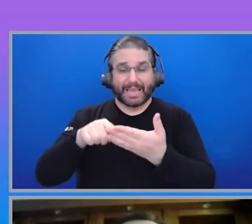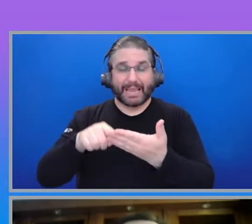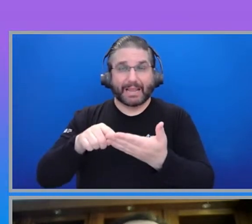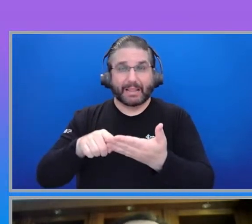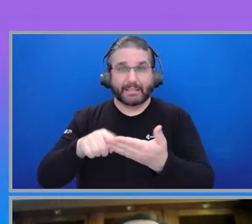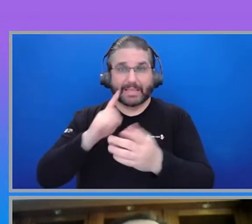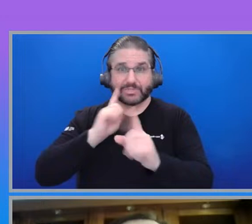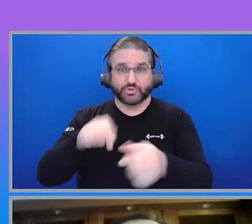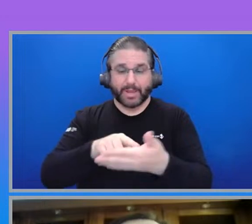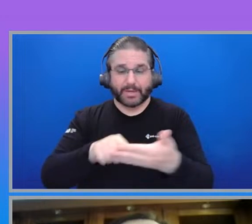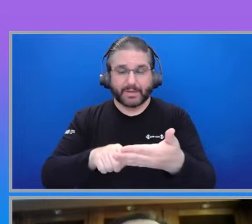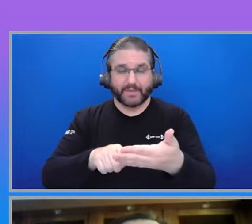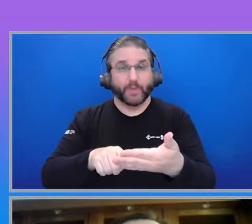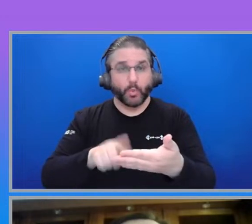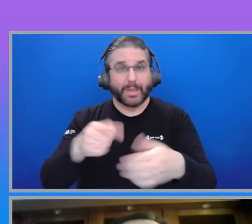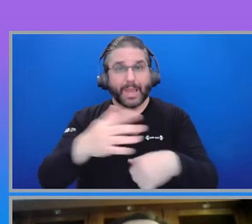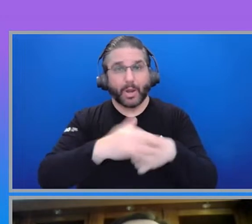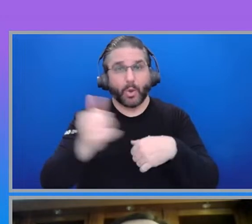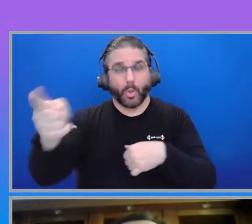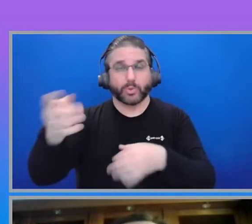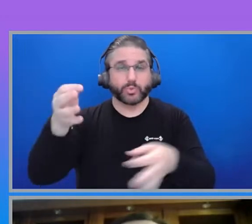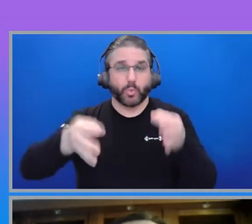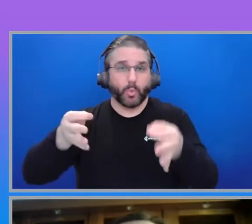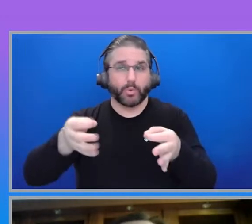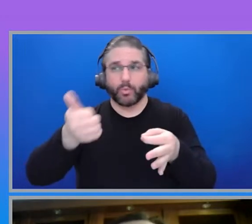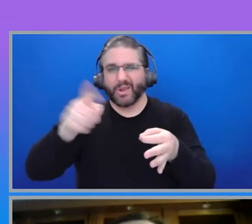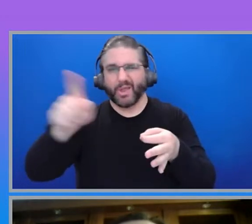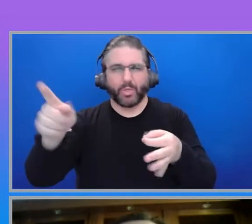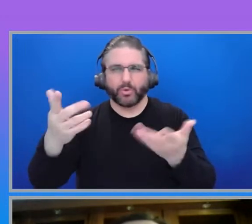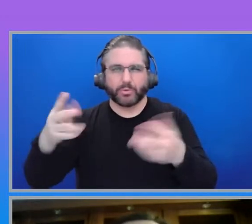the responsible administrative body and seek